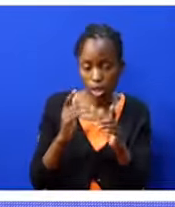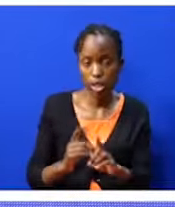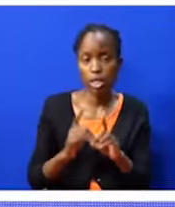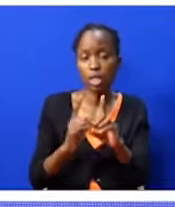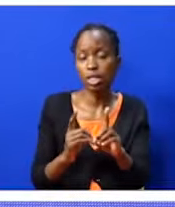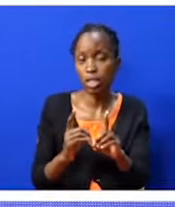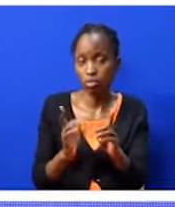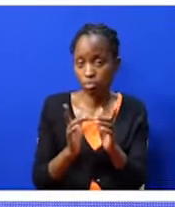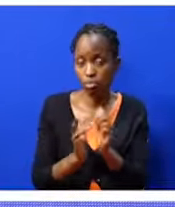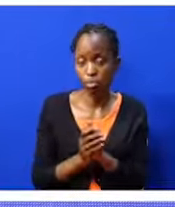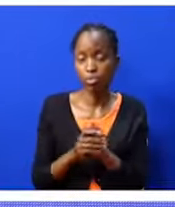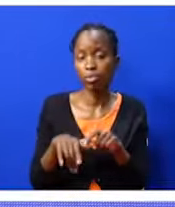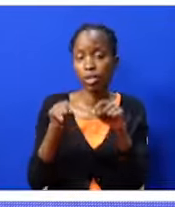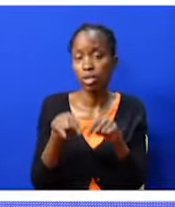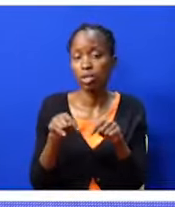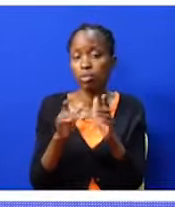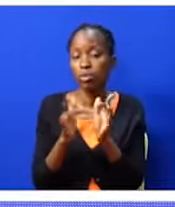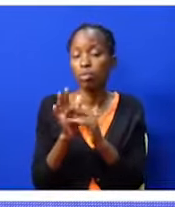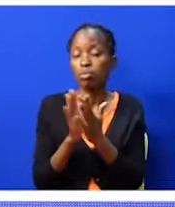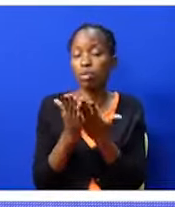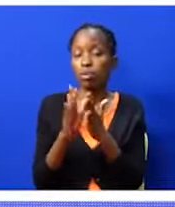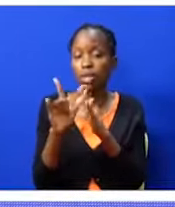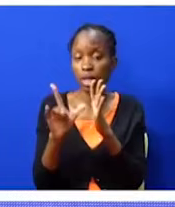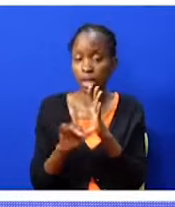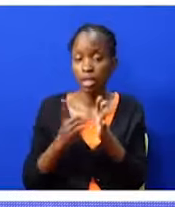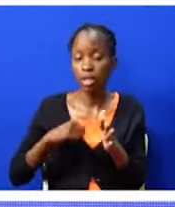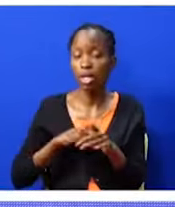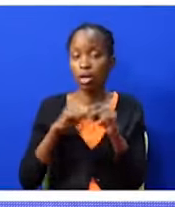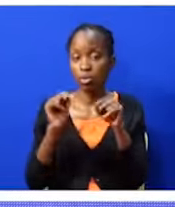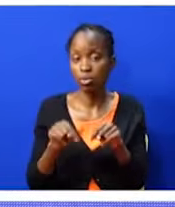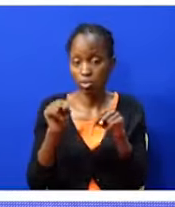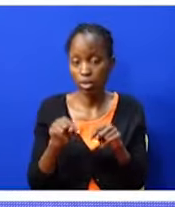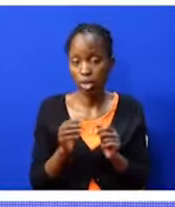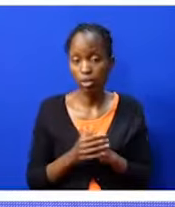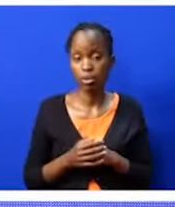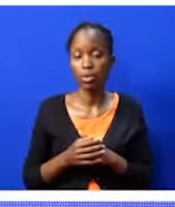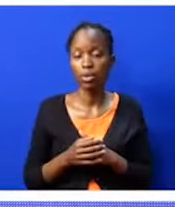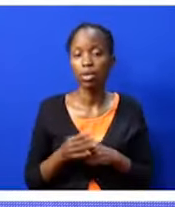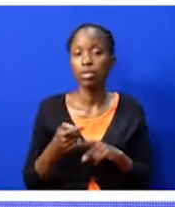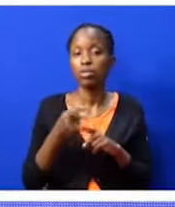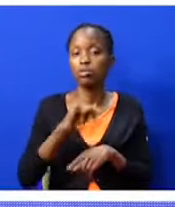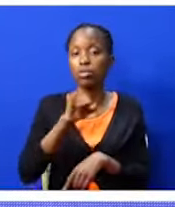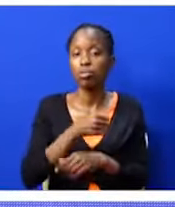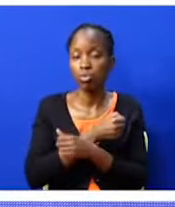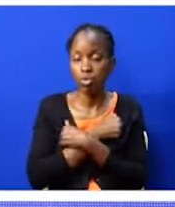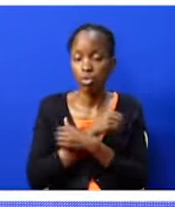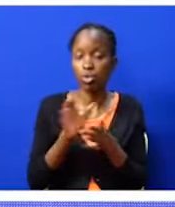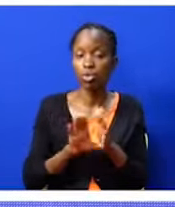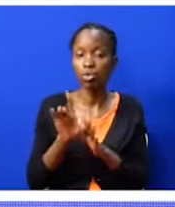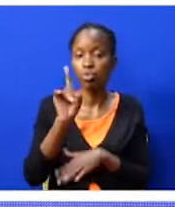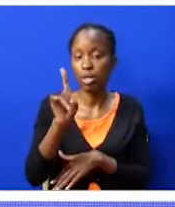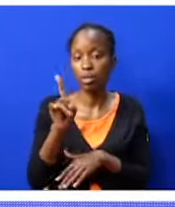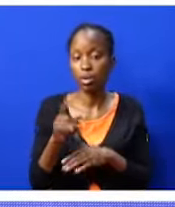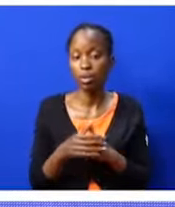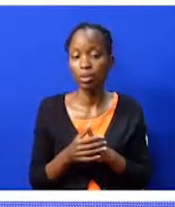Our scripture today, our Bible lesson today is based on John chapter 1, where